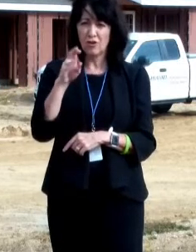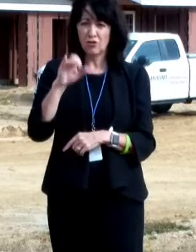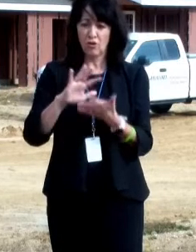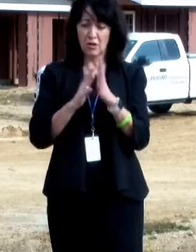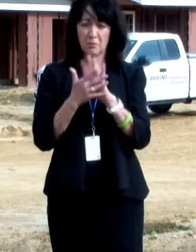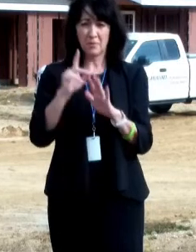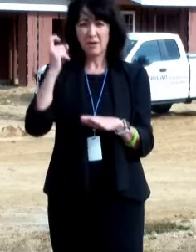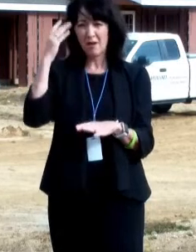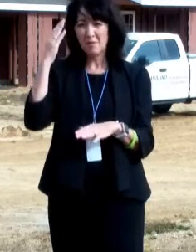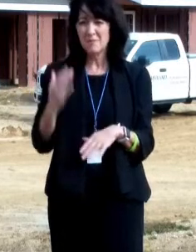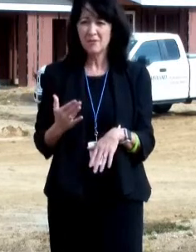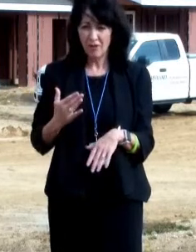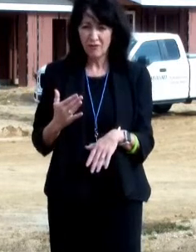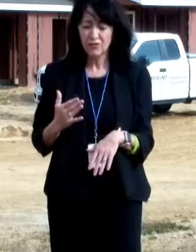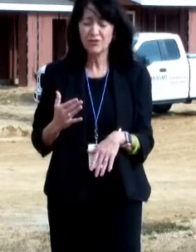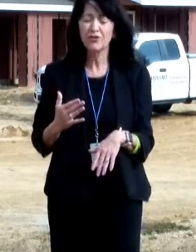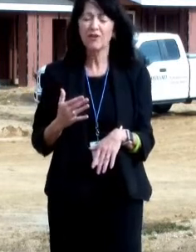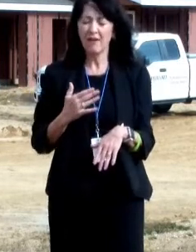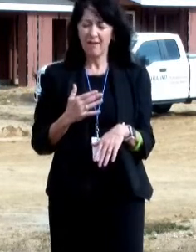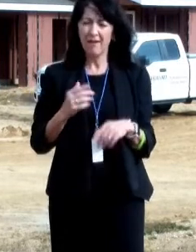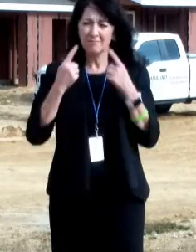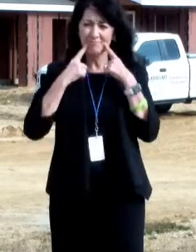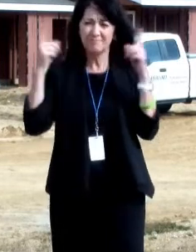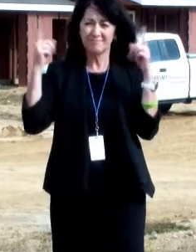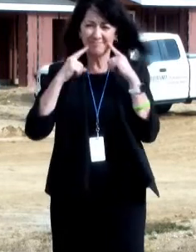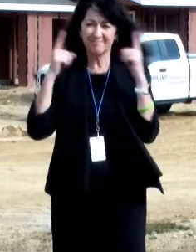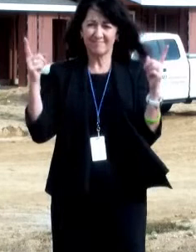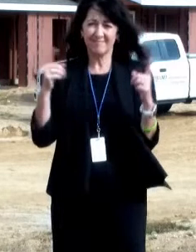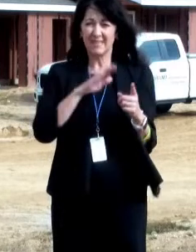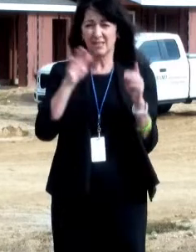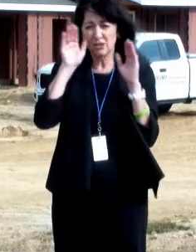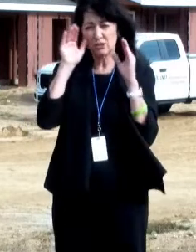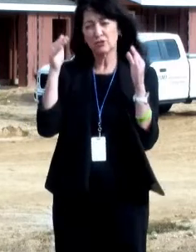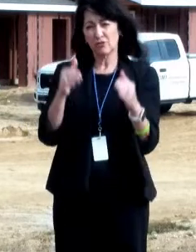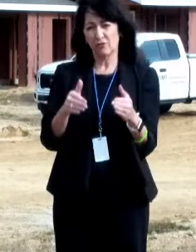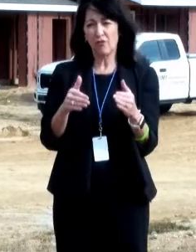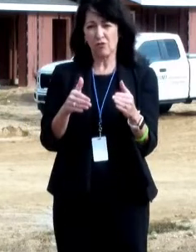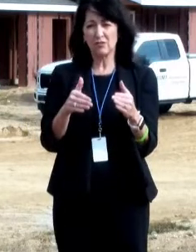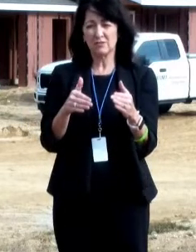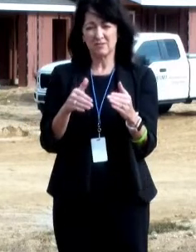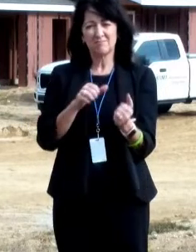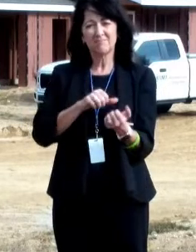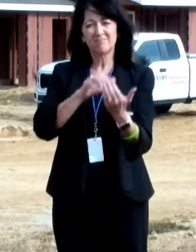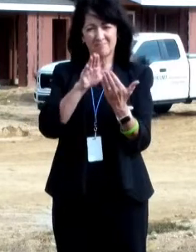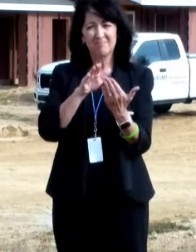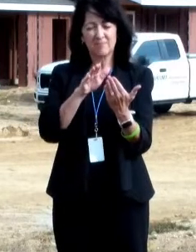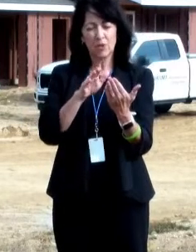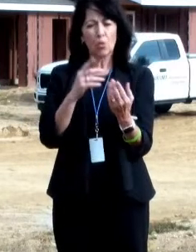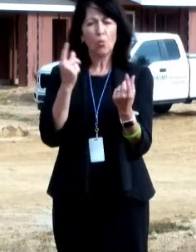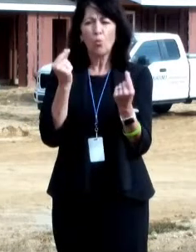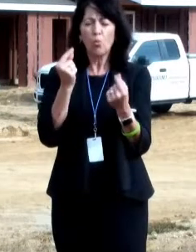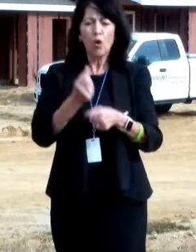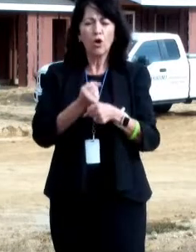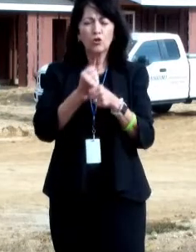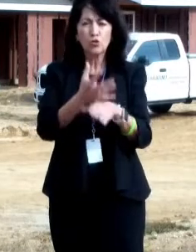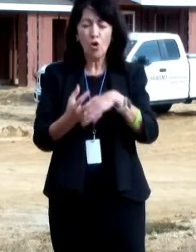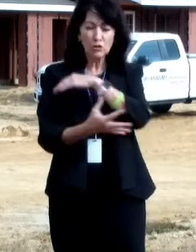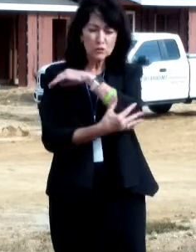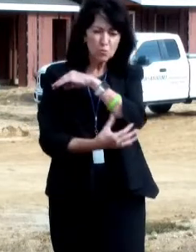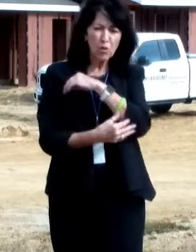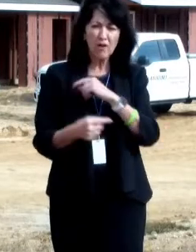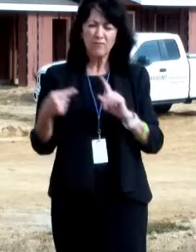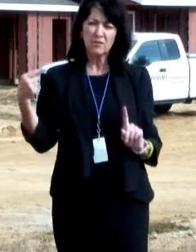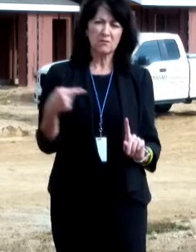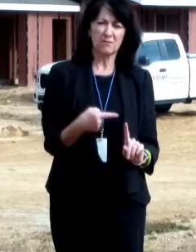Cabinet Council with a focus on addressing basic causes, root causes of poverty. Give him a great round of applause. This